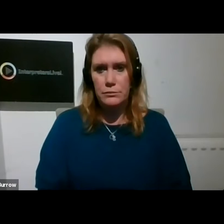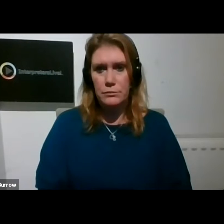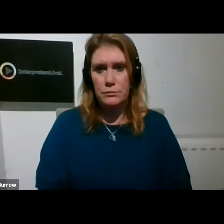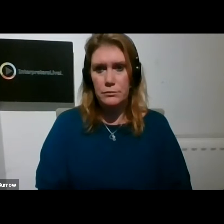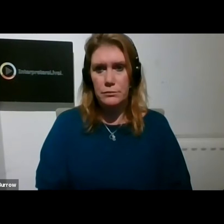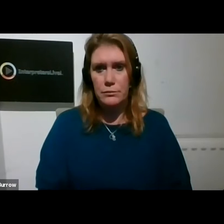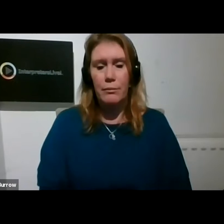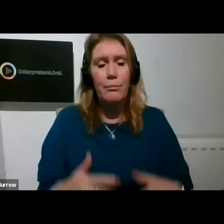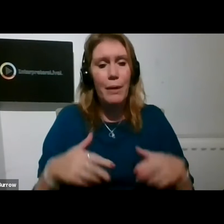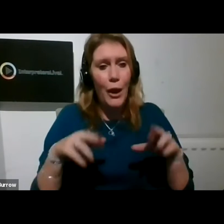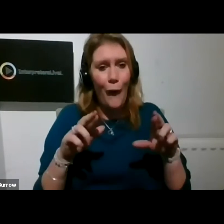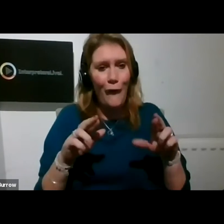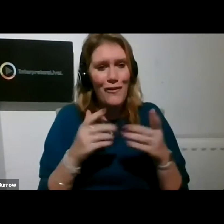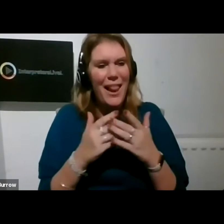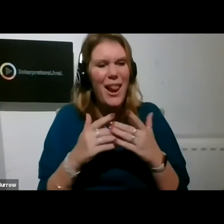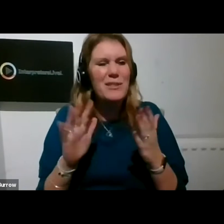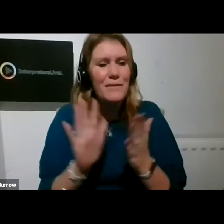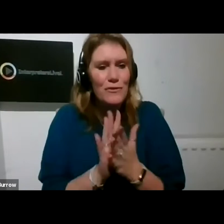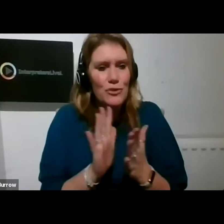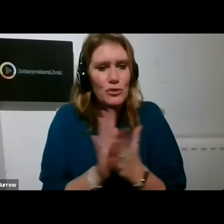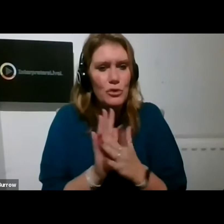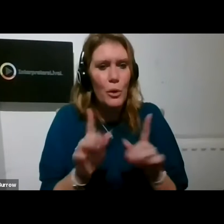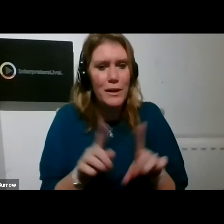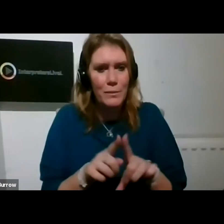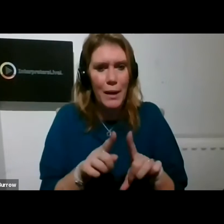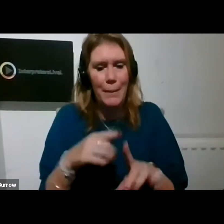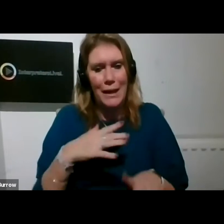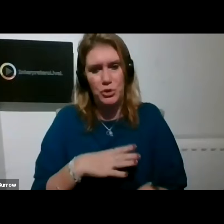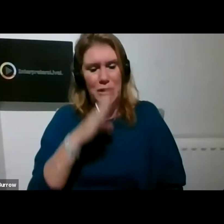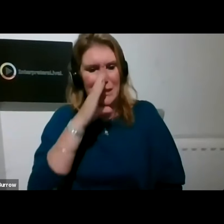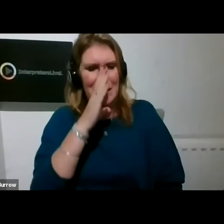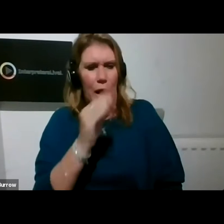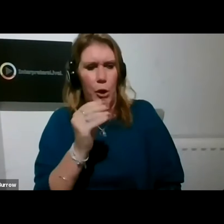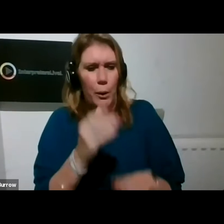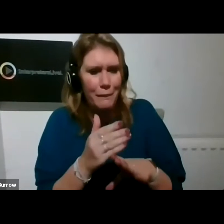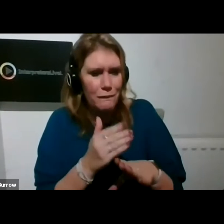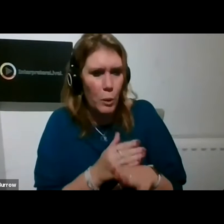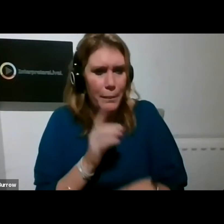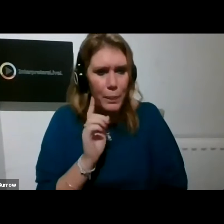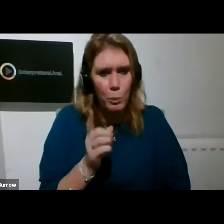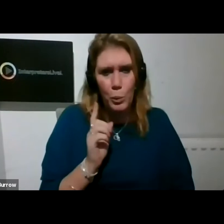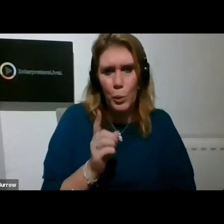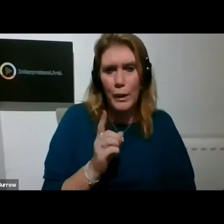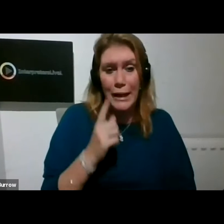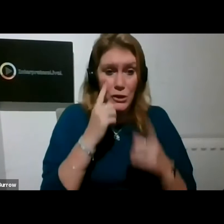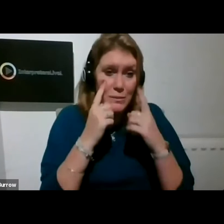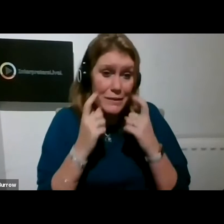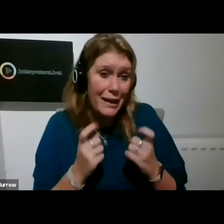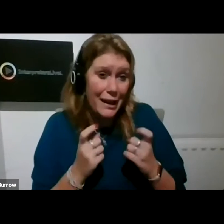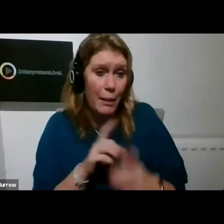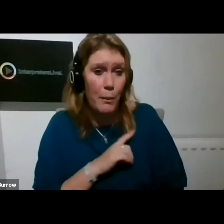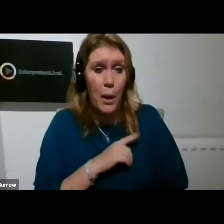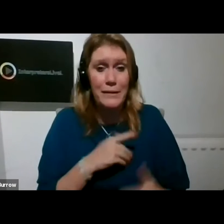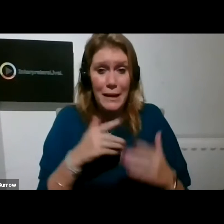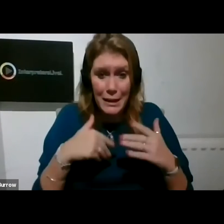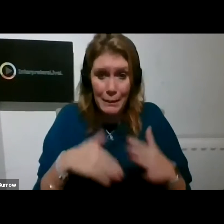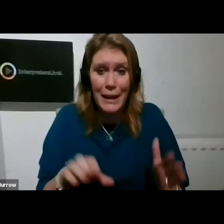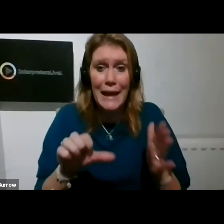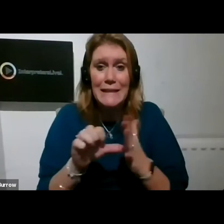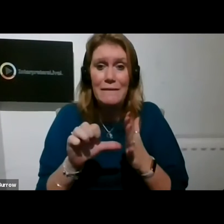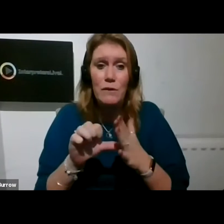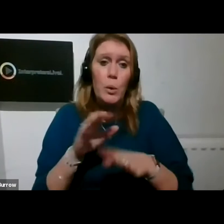hopefully there's a lot of joy in the piece too. But just want everybody to take care because it's been a difficult time.